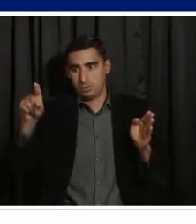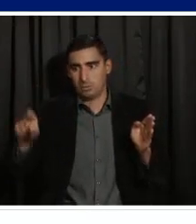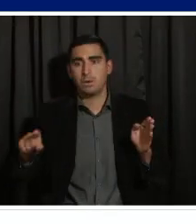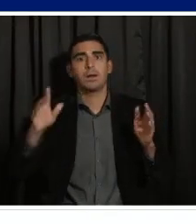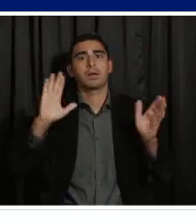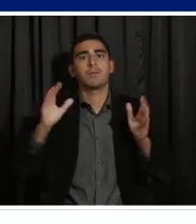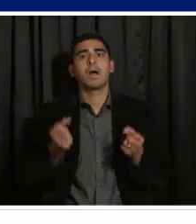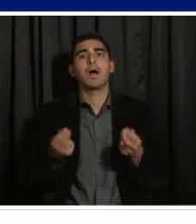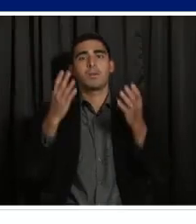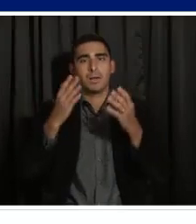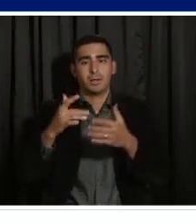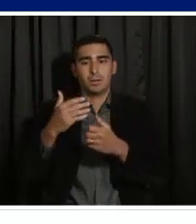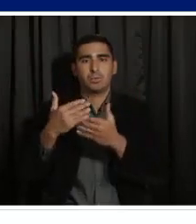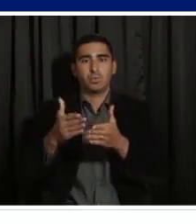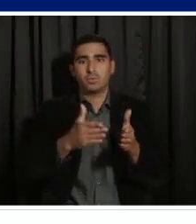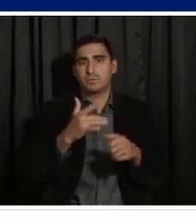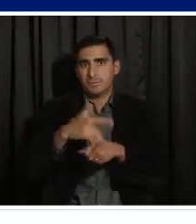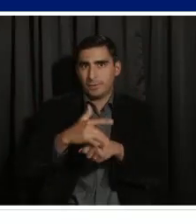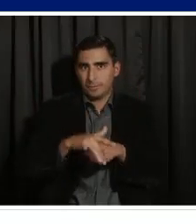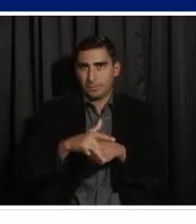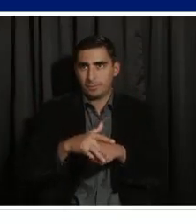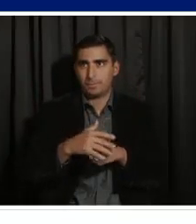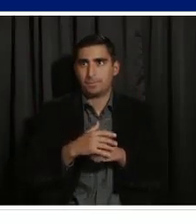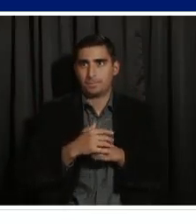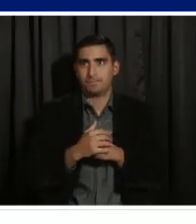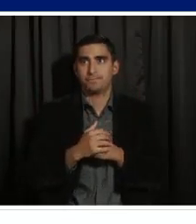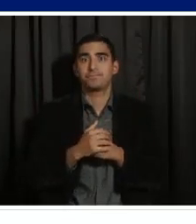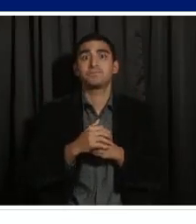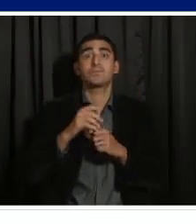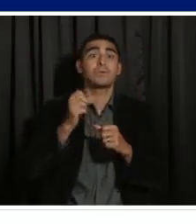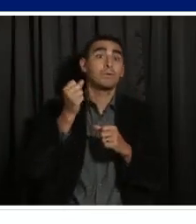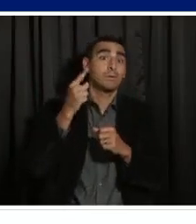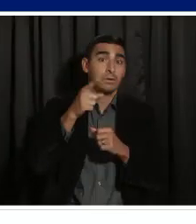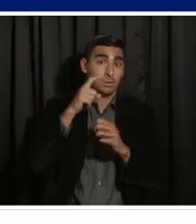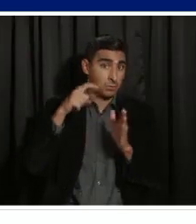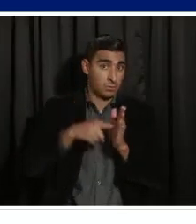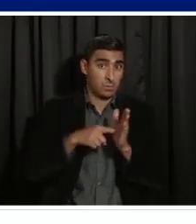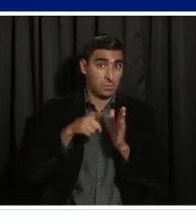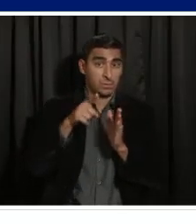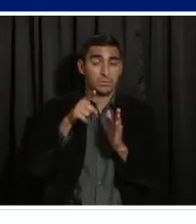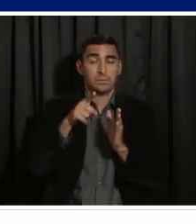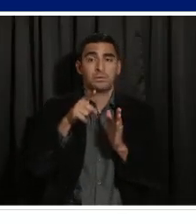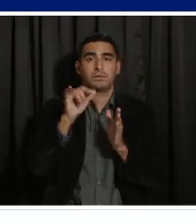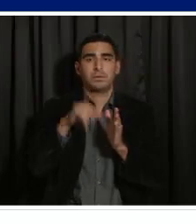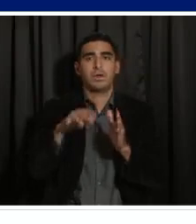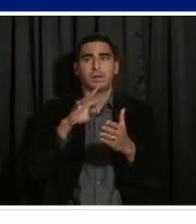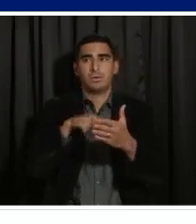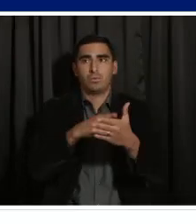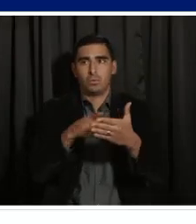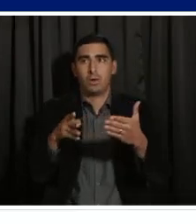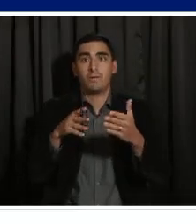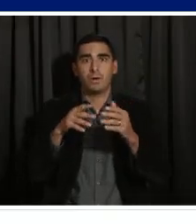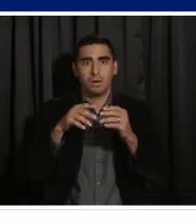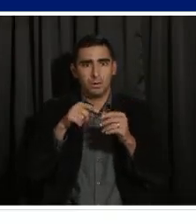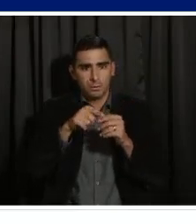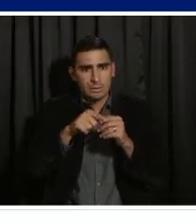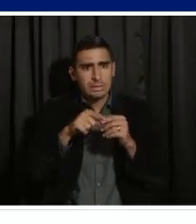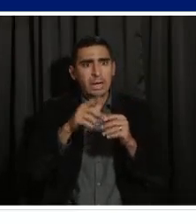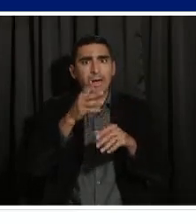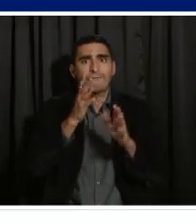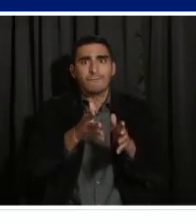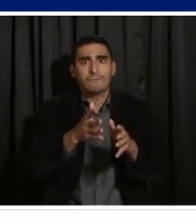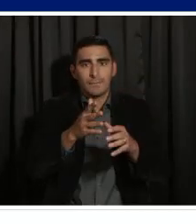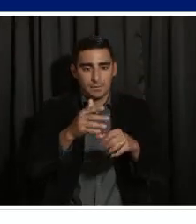concerning figure here is obviously the precipitous downward trend of our total acute care beds that are available as of